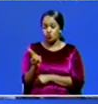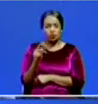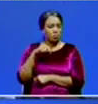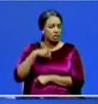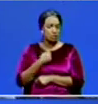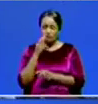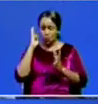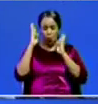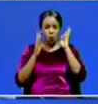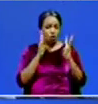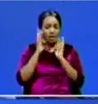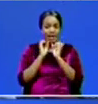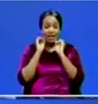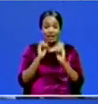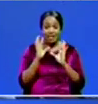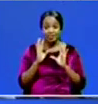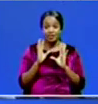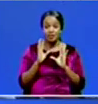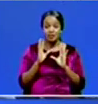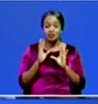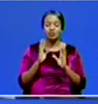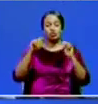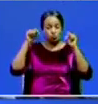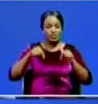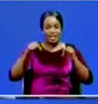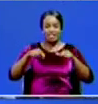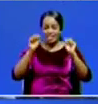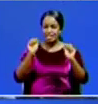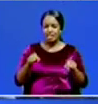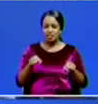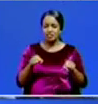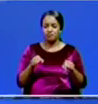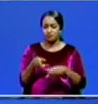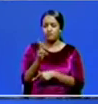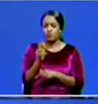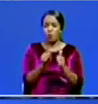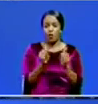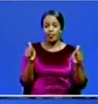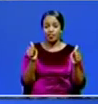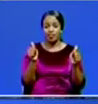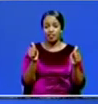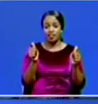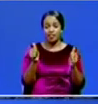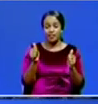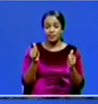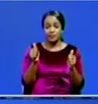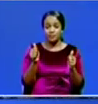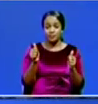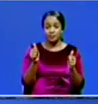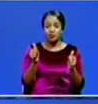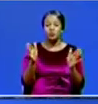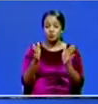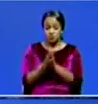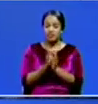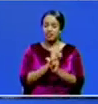wasiwasi kwamba Kidde can be overrun. Never. It cannot happen. Nina hakika kwamba with the defenses